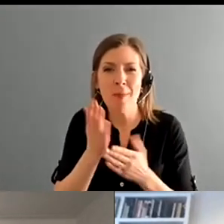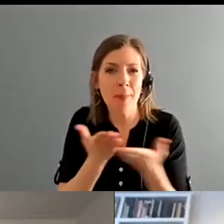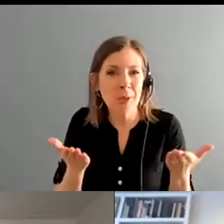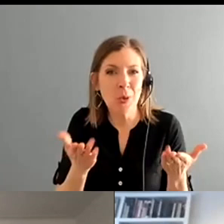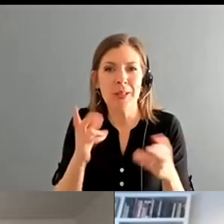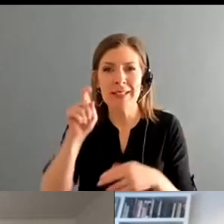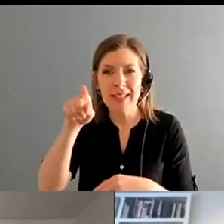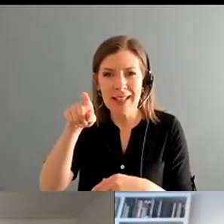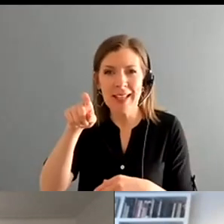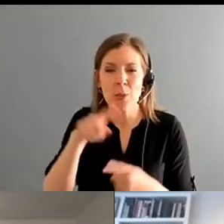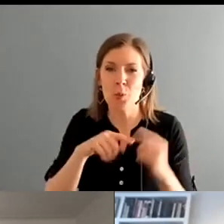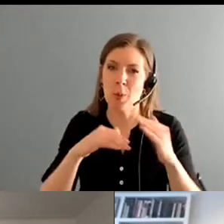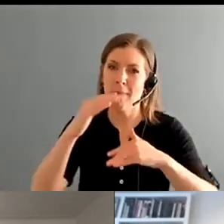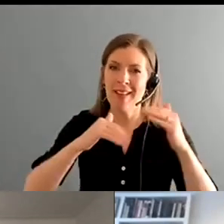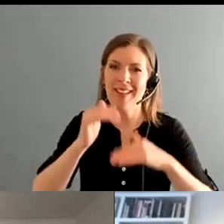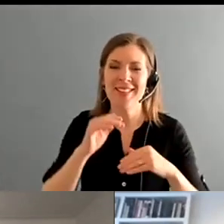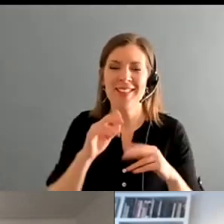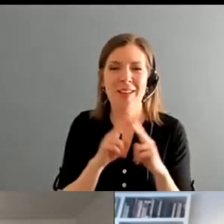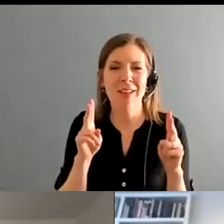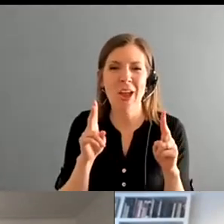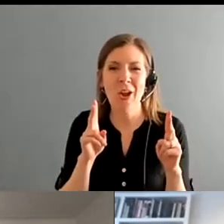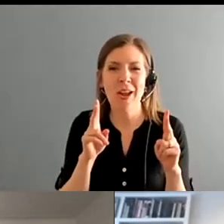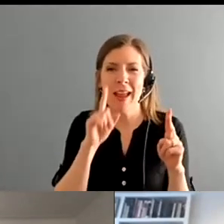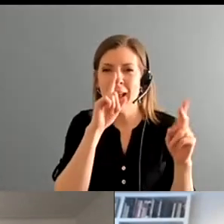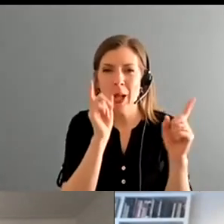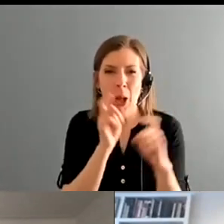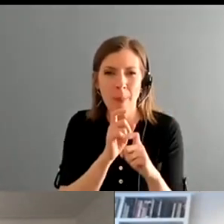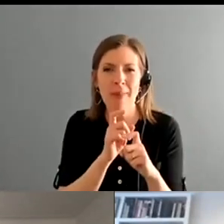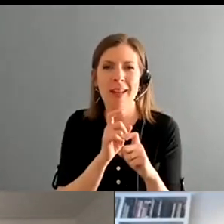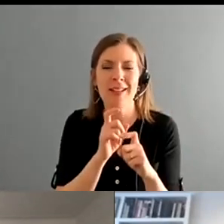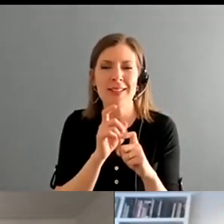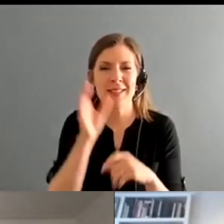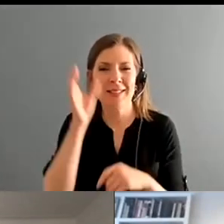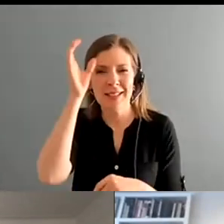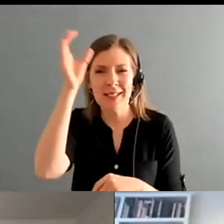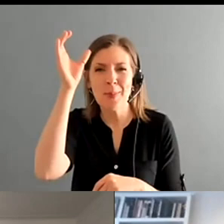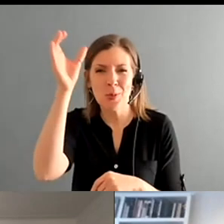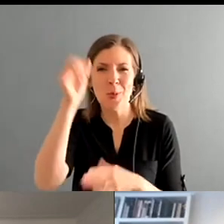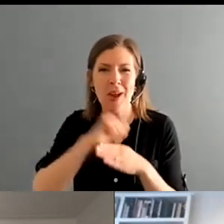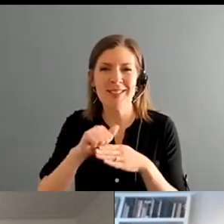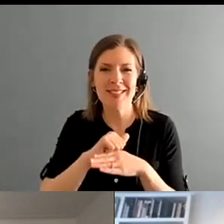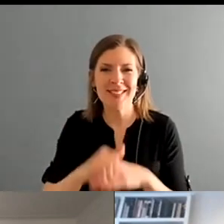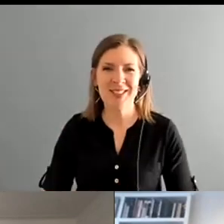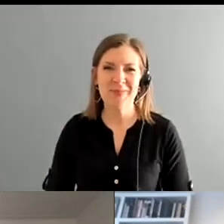materials needed to build a very complex conceptual practice.